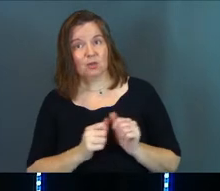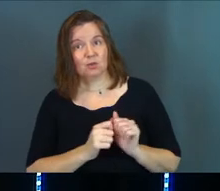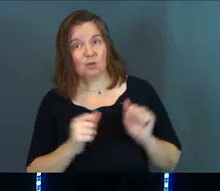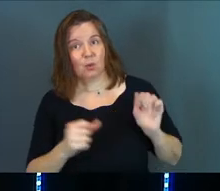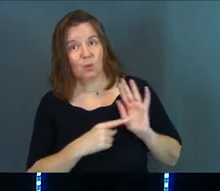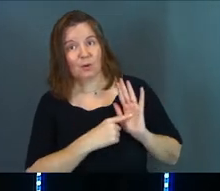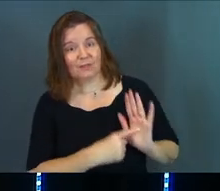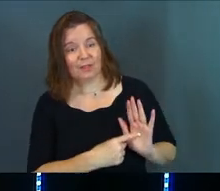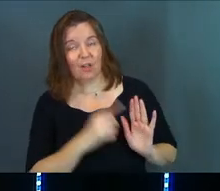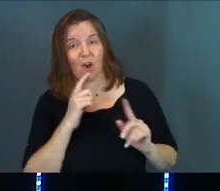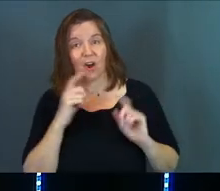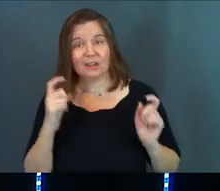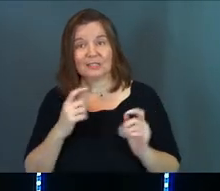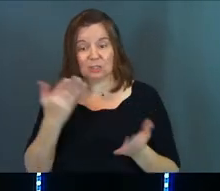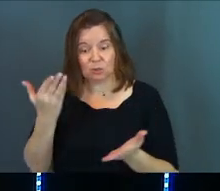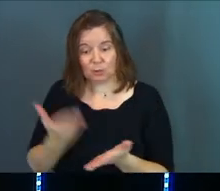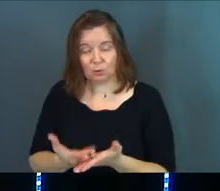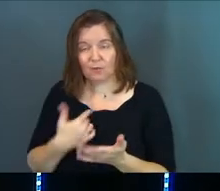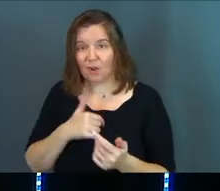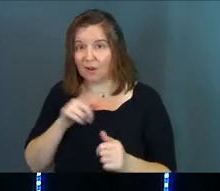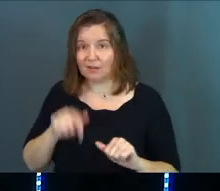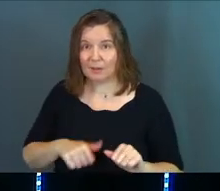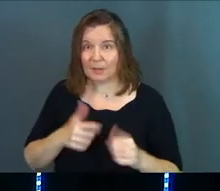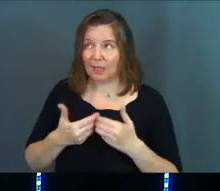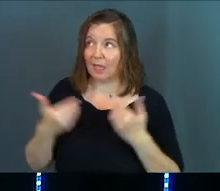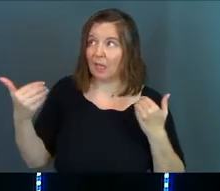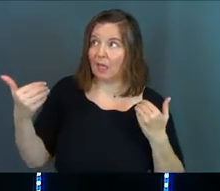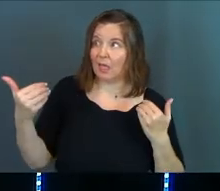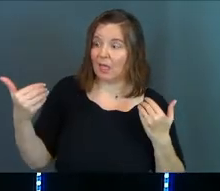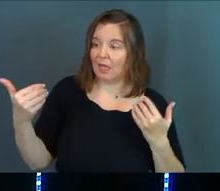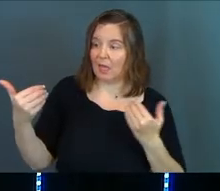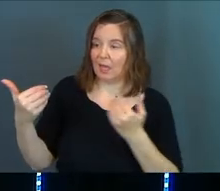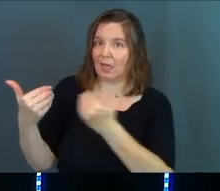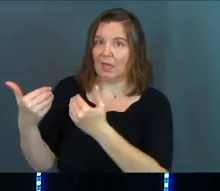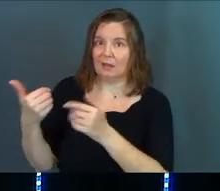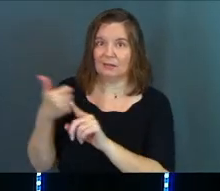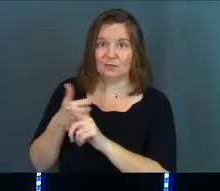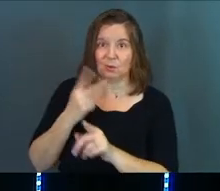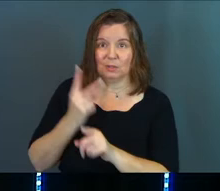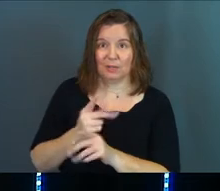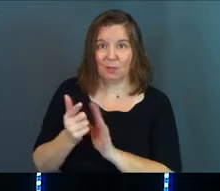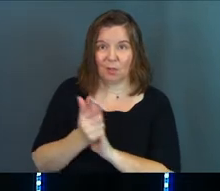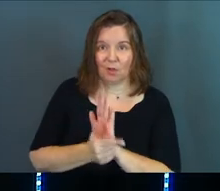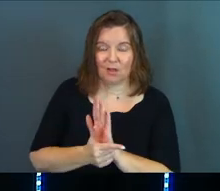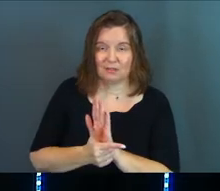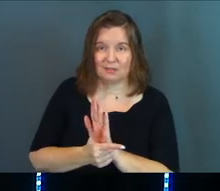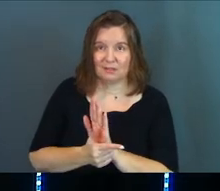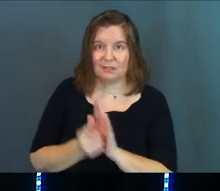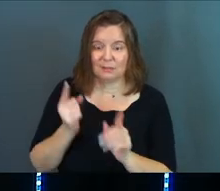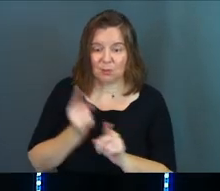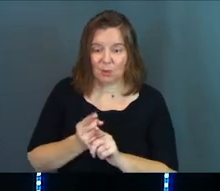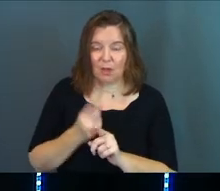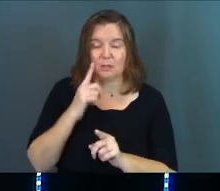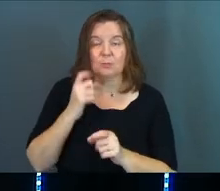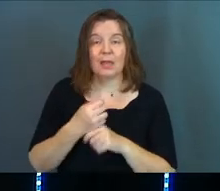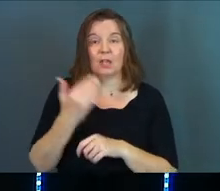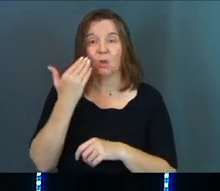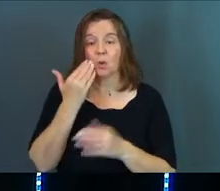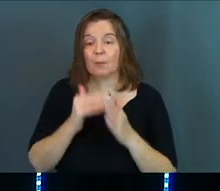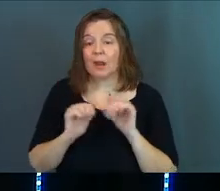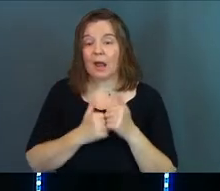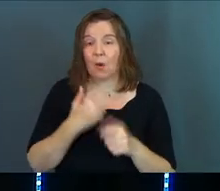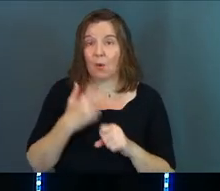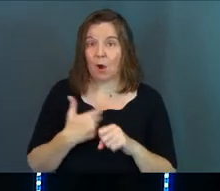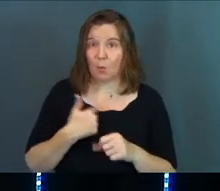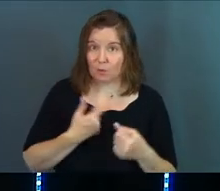reveal our sin, to prove our inability to be able to keep the laws, to be in right standing for sure, to make it known that no matter